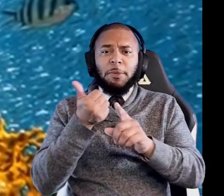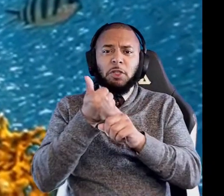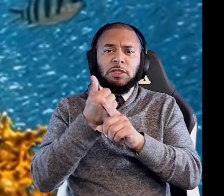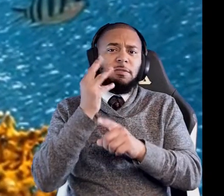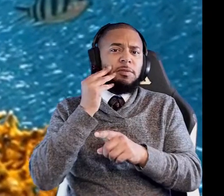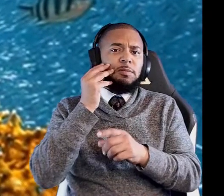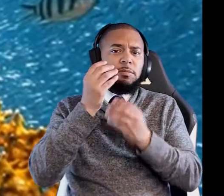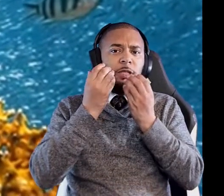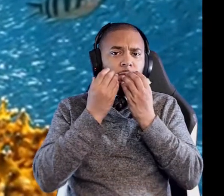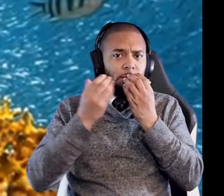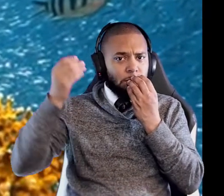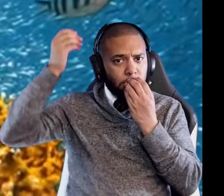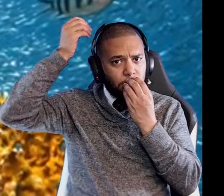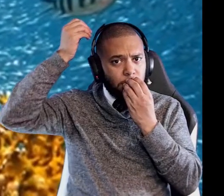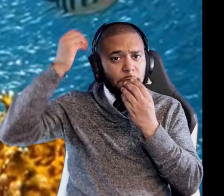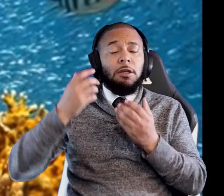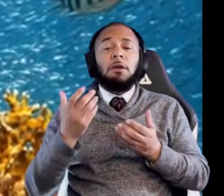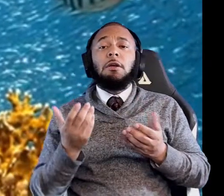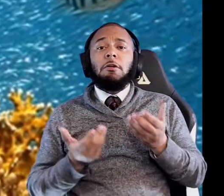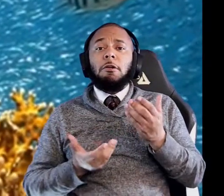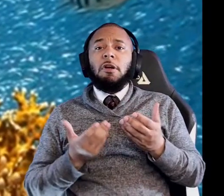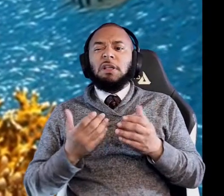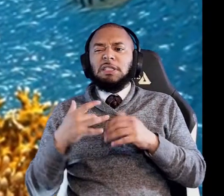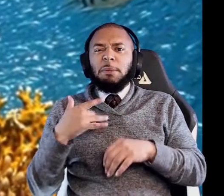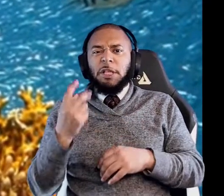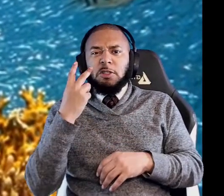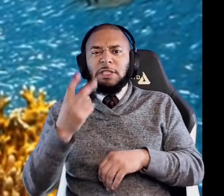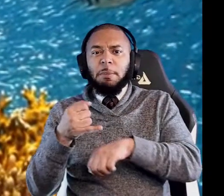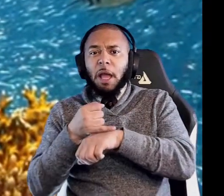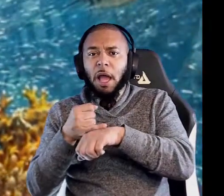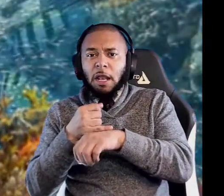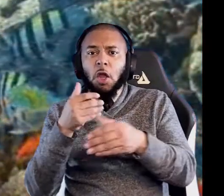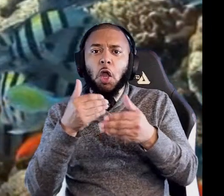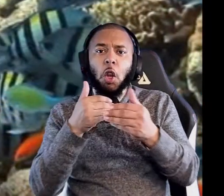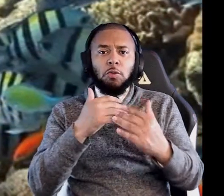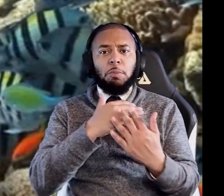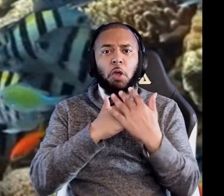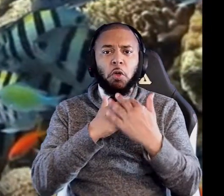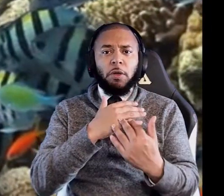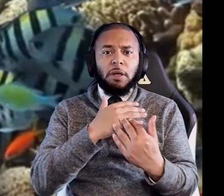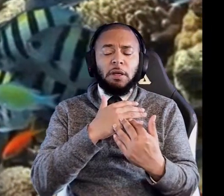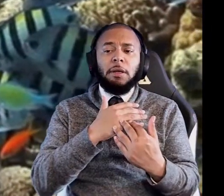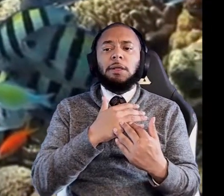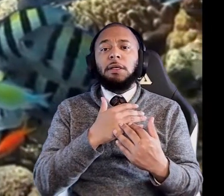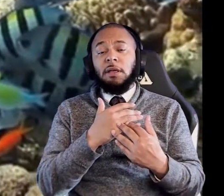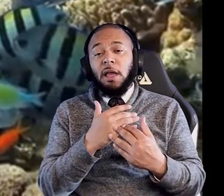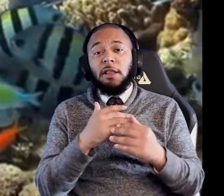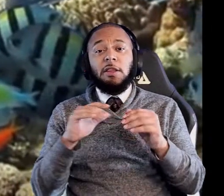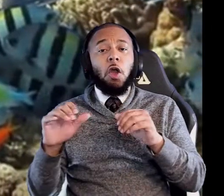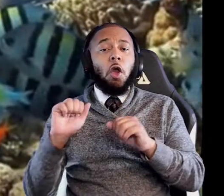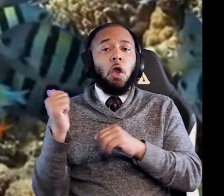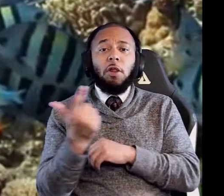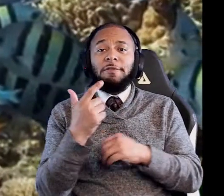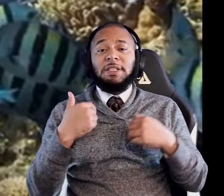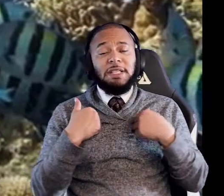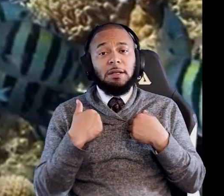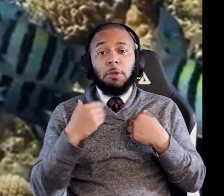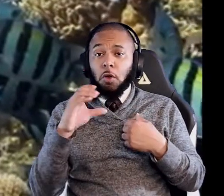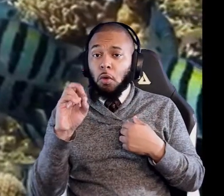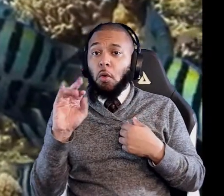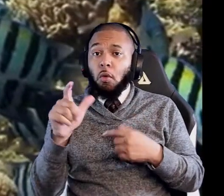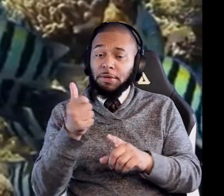those are found offshore of islands or near shore of islands. They are composed of animals, obviously. Coral is an animal,